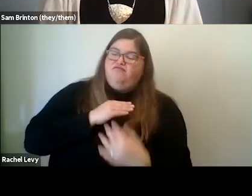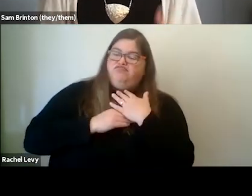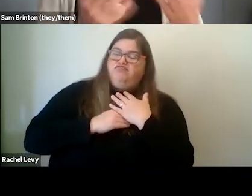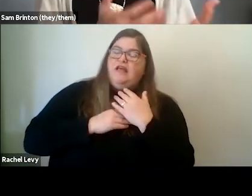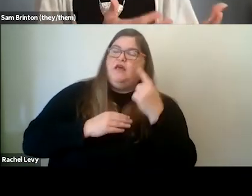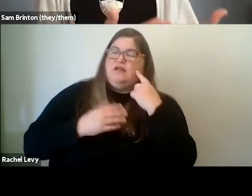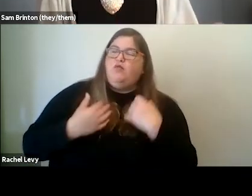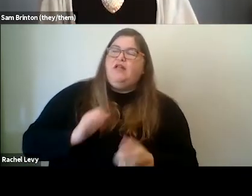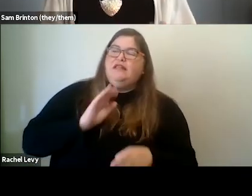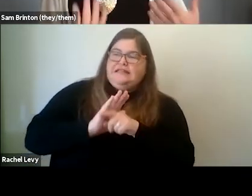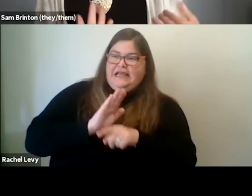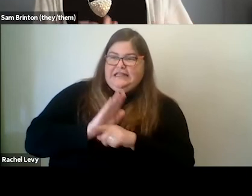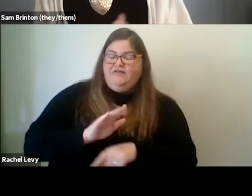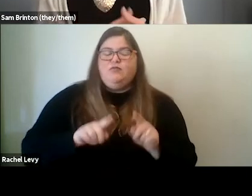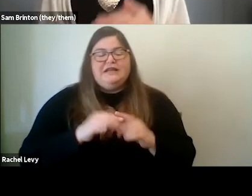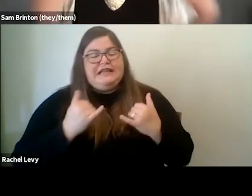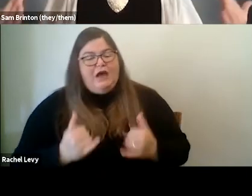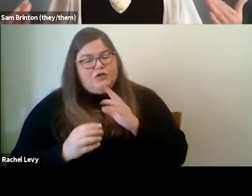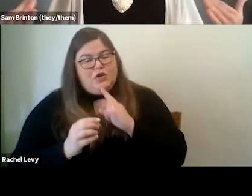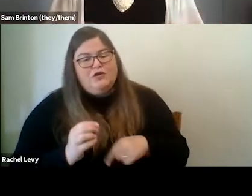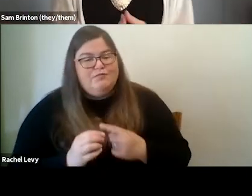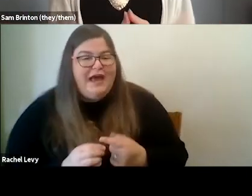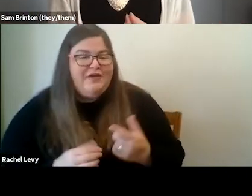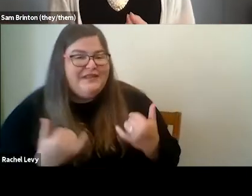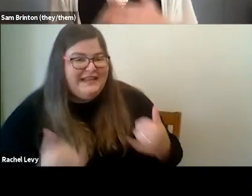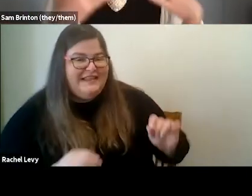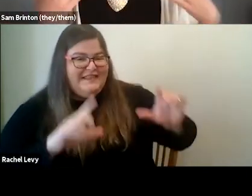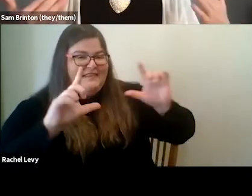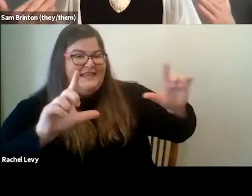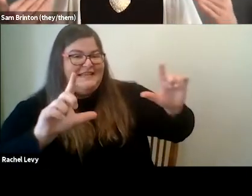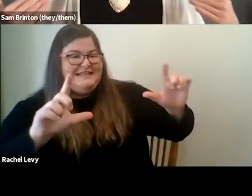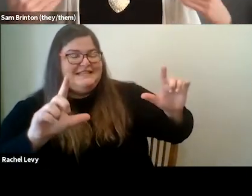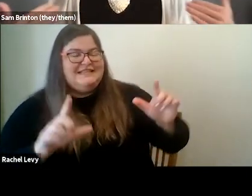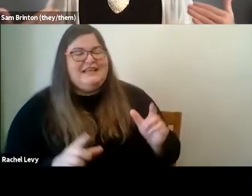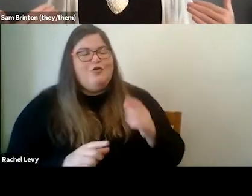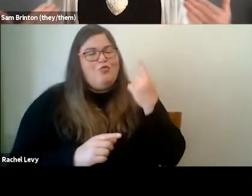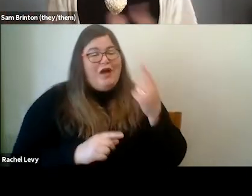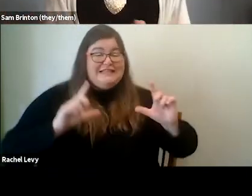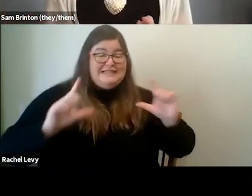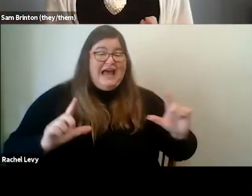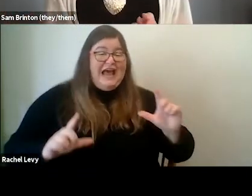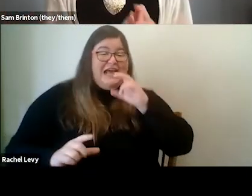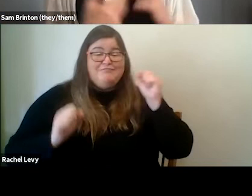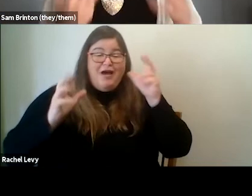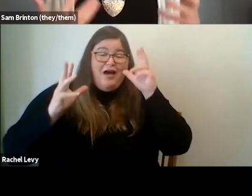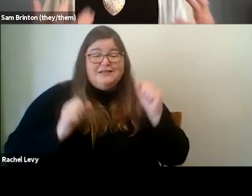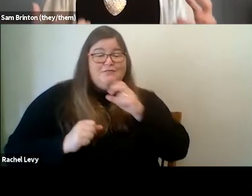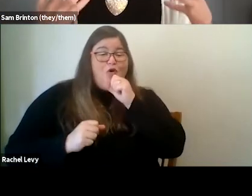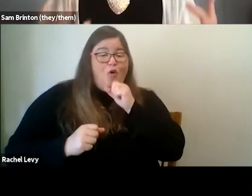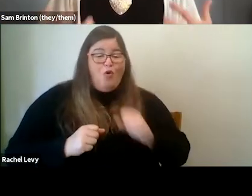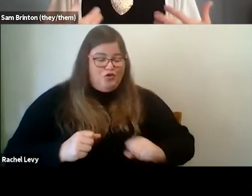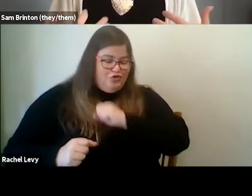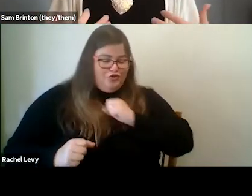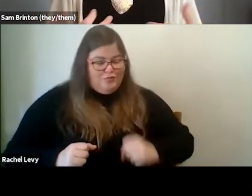win. And that's why I have this one slide with this awesome orange superhero because of a little bit